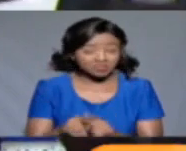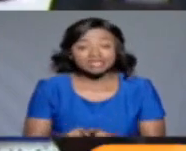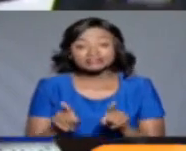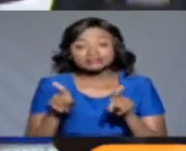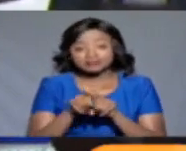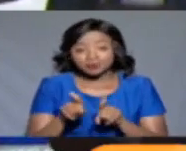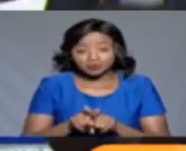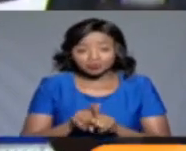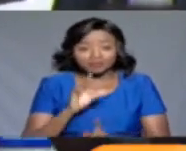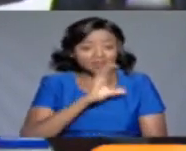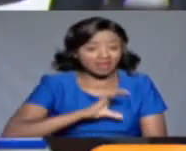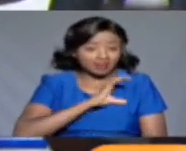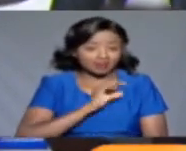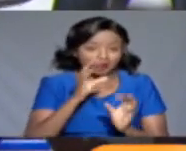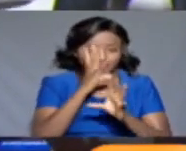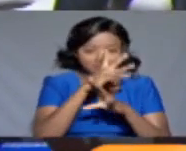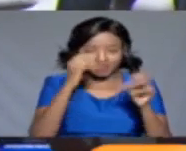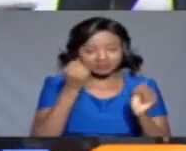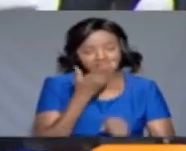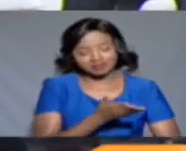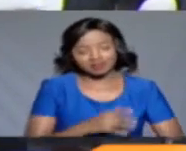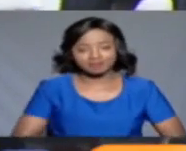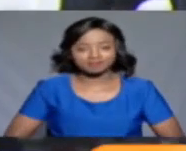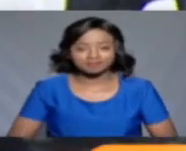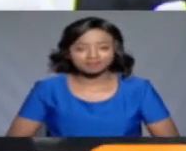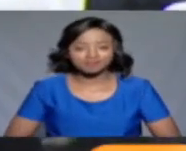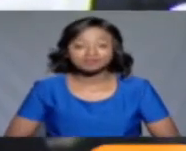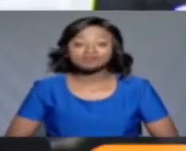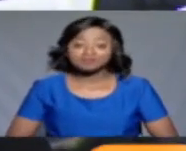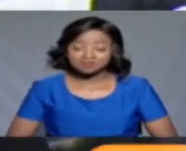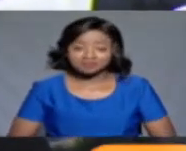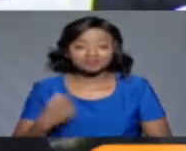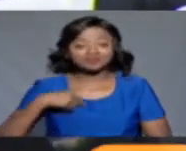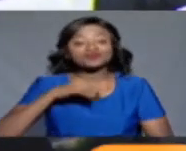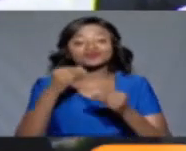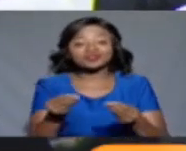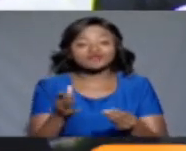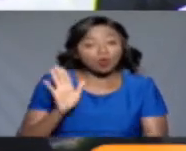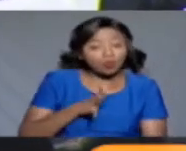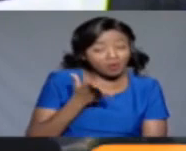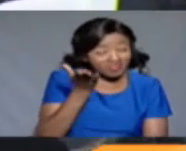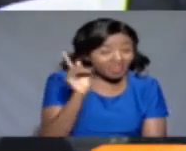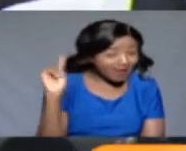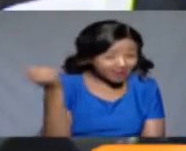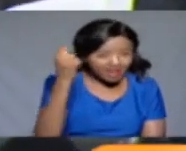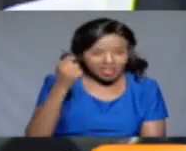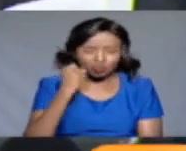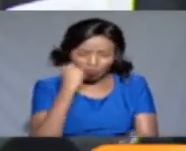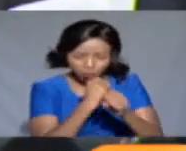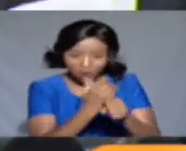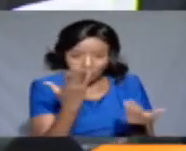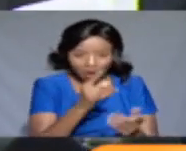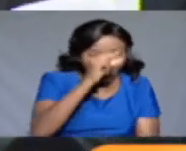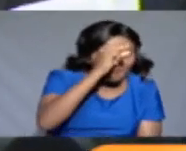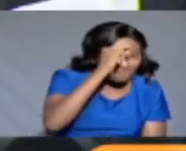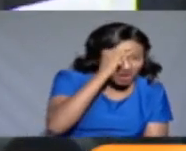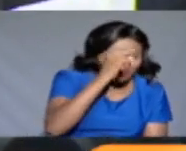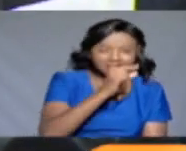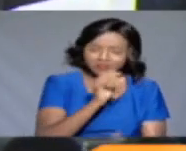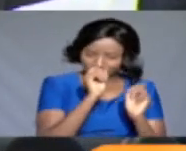President Nana Akufo-Addo. The history of Kenya, an opportunity to serve not just in government, but in